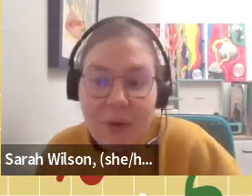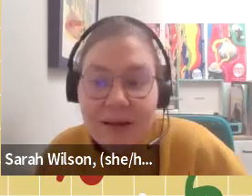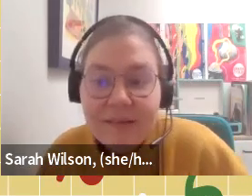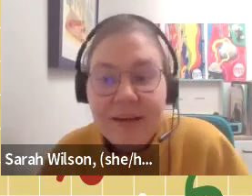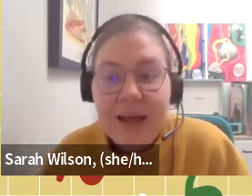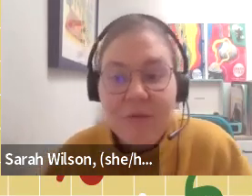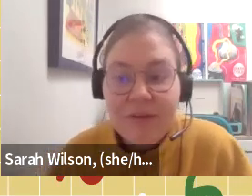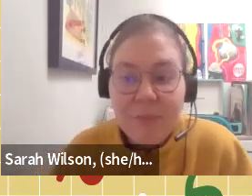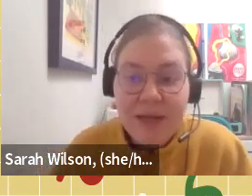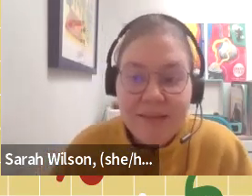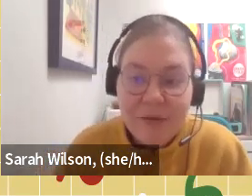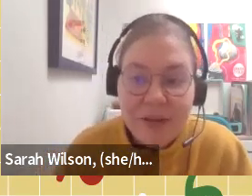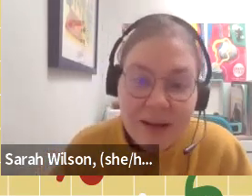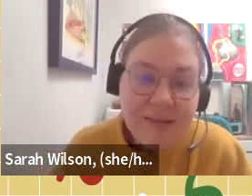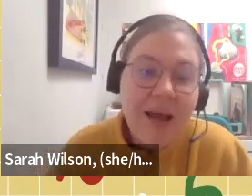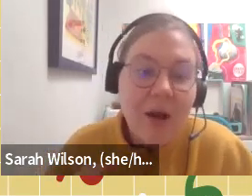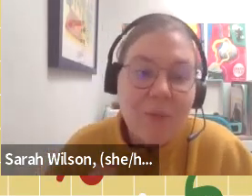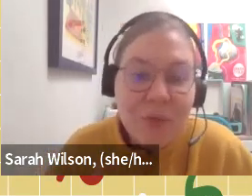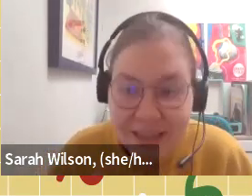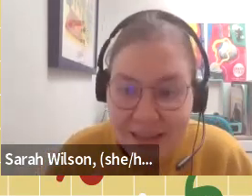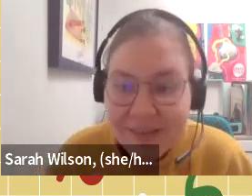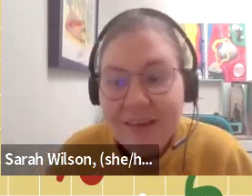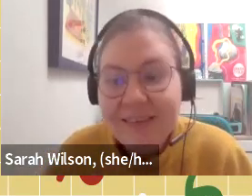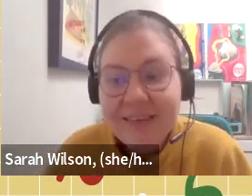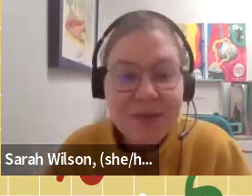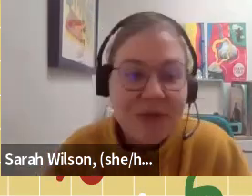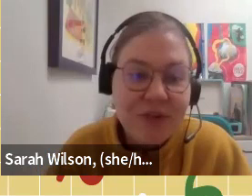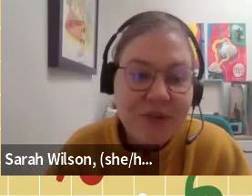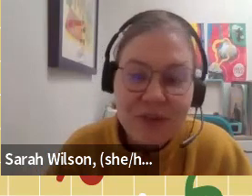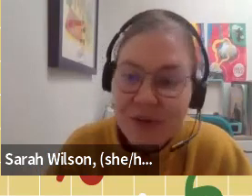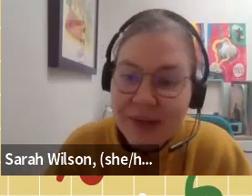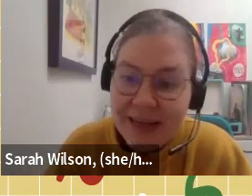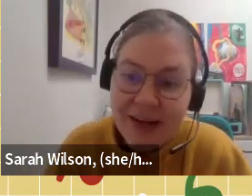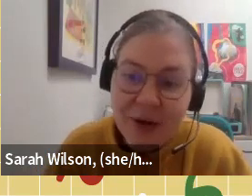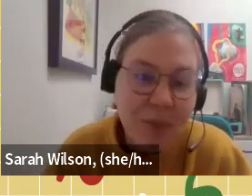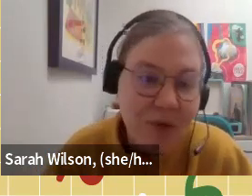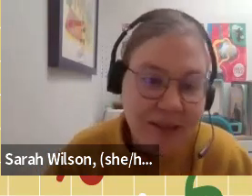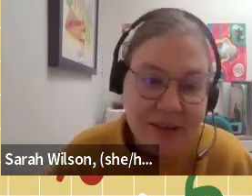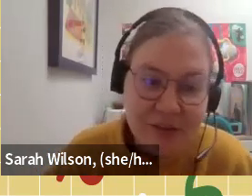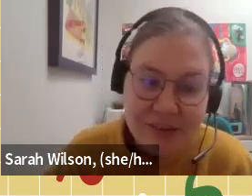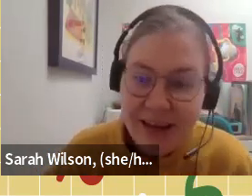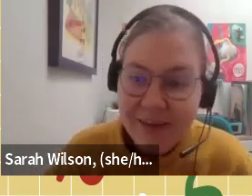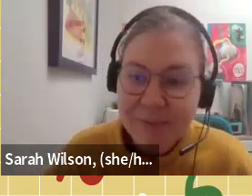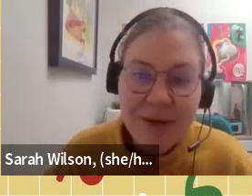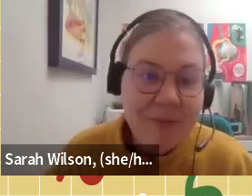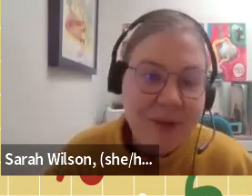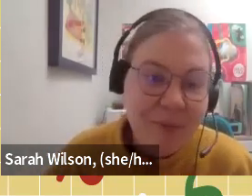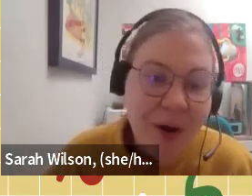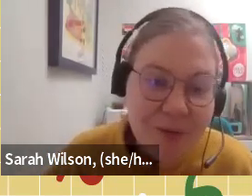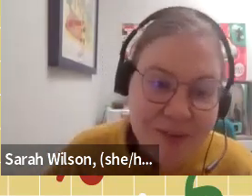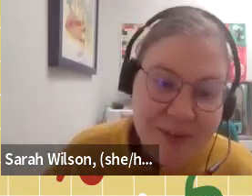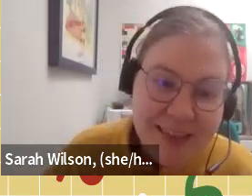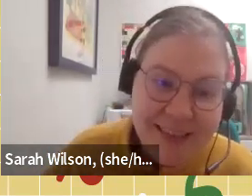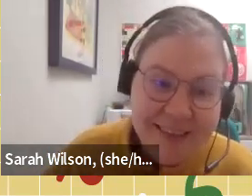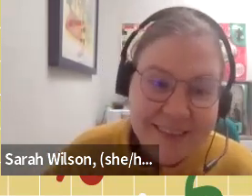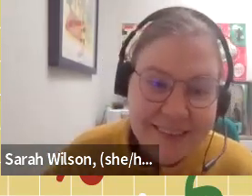deaf awareness and everyday BSL signs, and I'm really excited to introduce you to Megina, who'll be running the session today. So